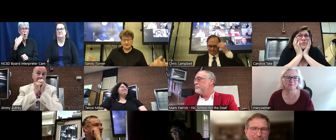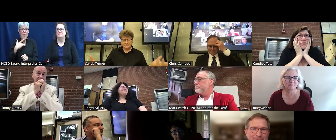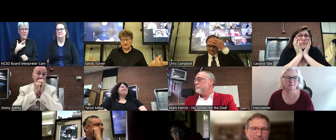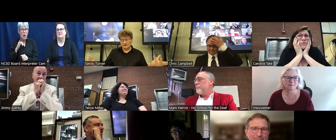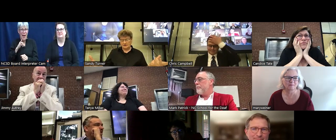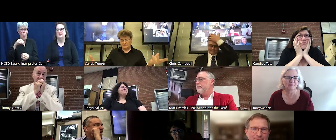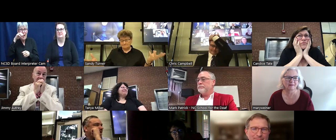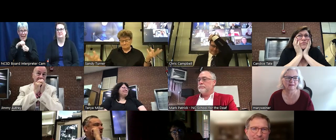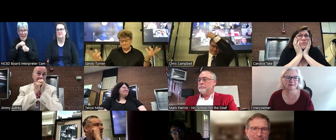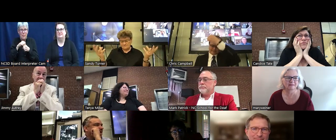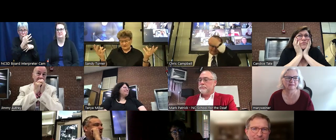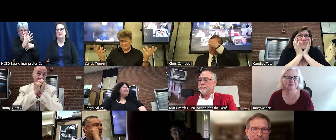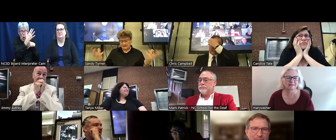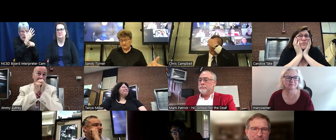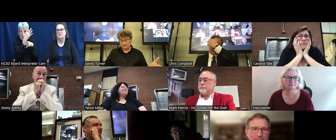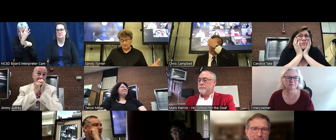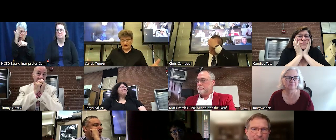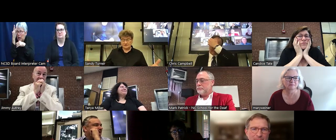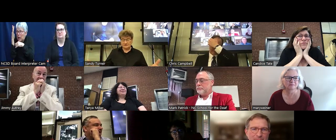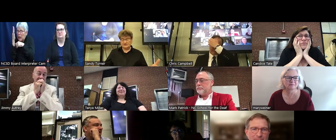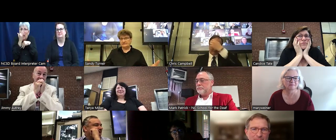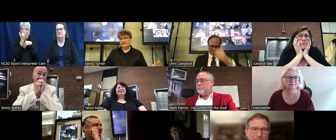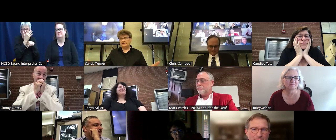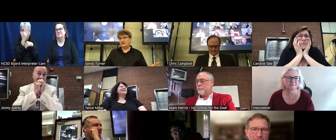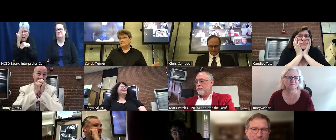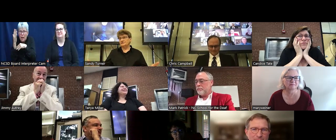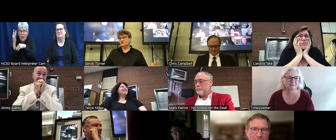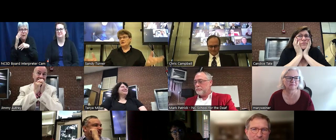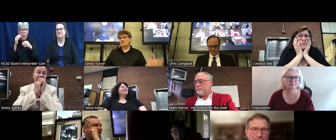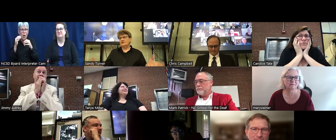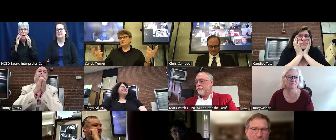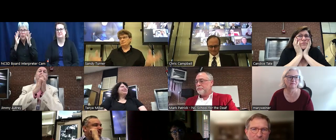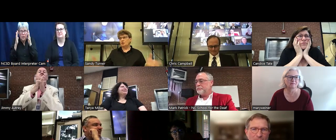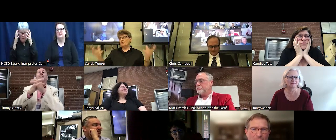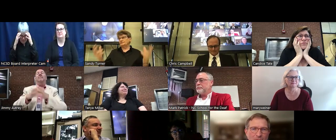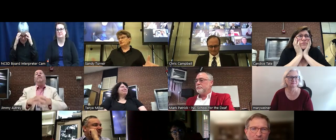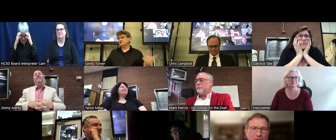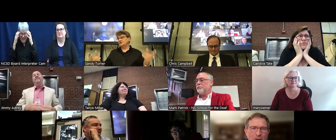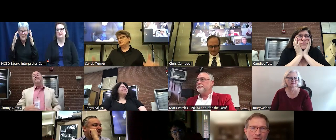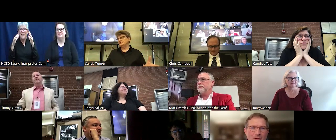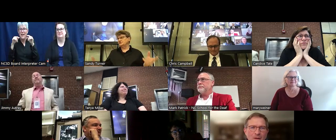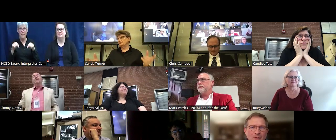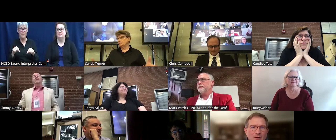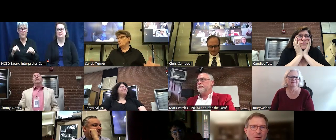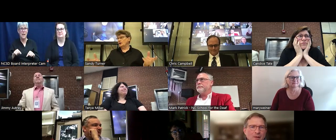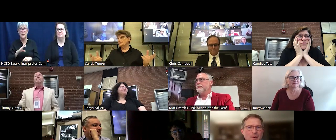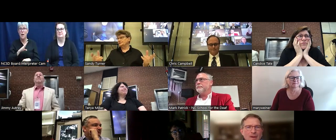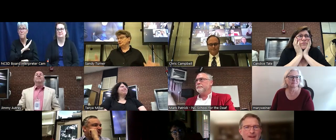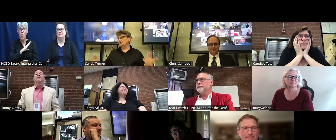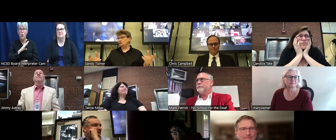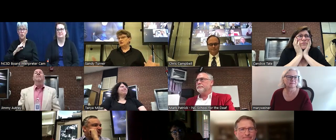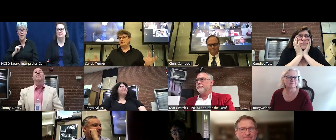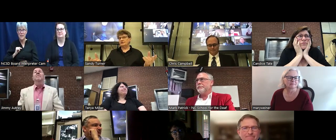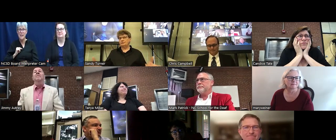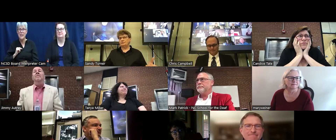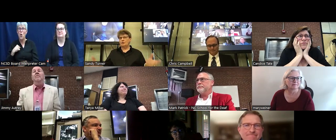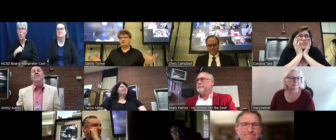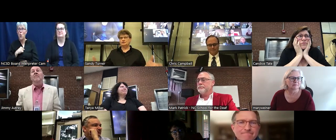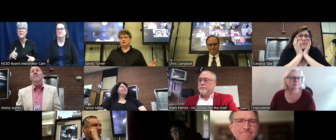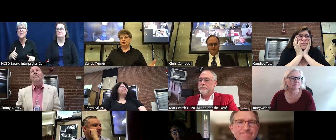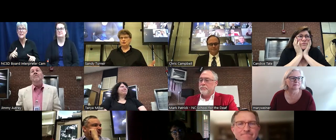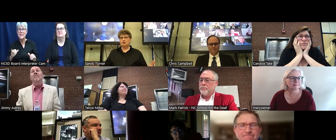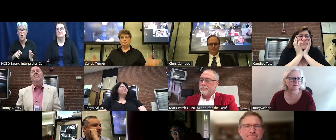as technical corrections and everything else, this board of trustees is still required to give a